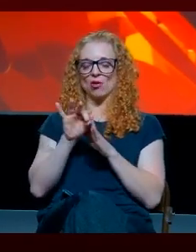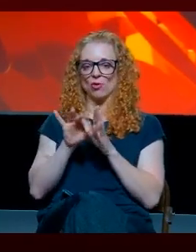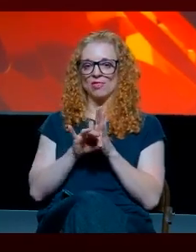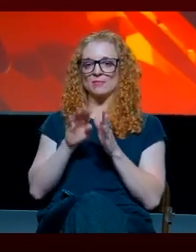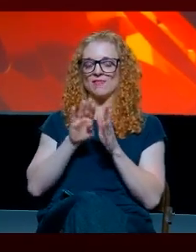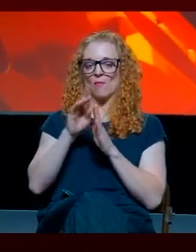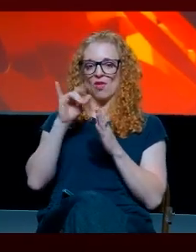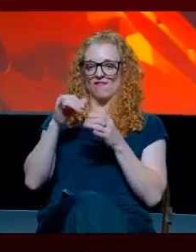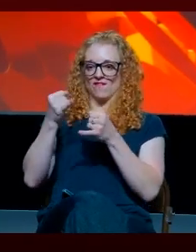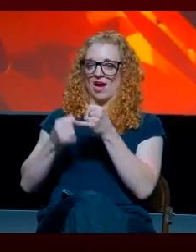final goal. And on that, I want to thank you.